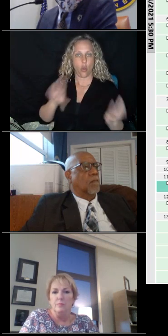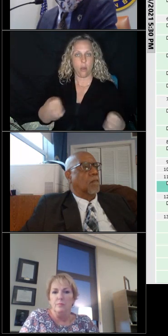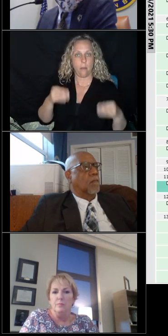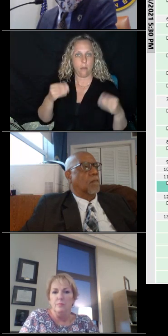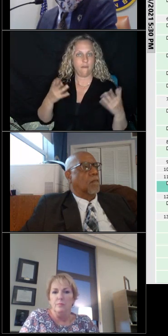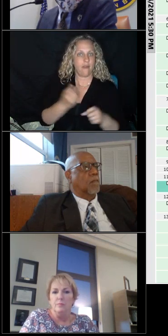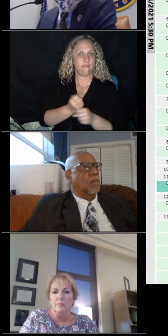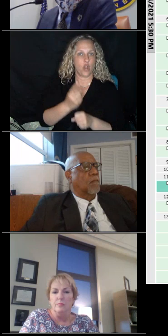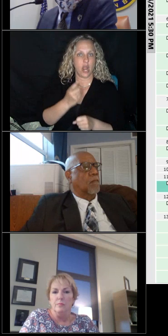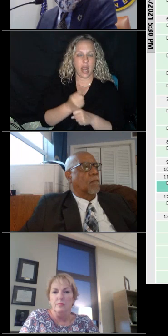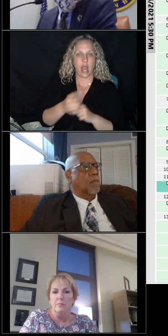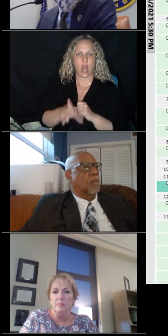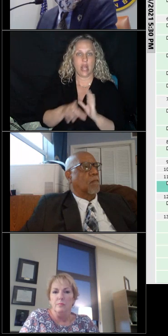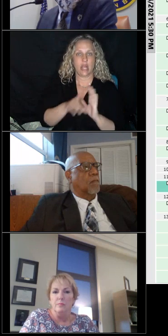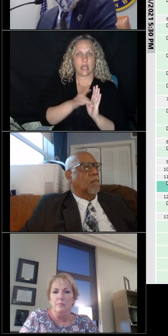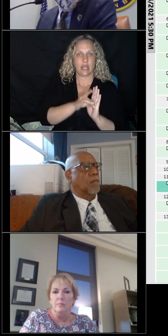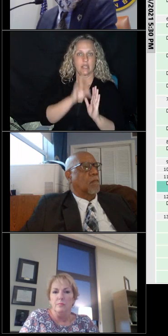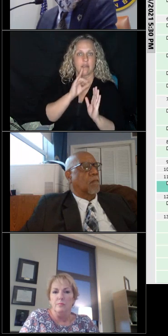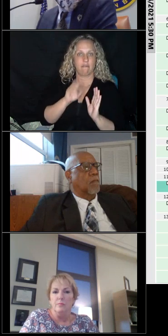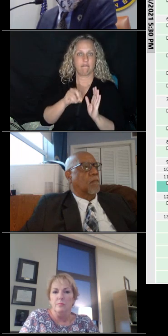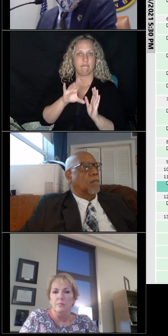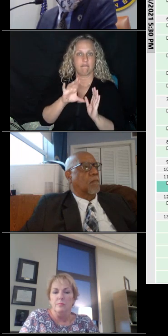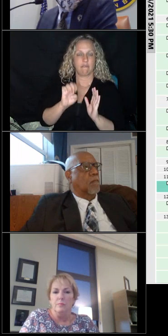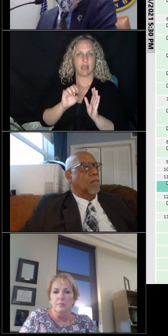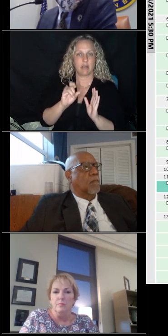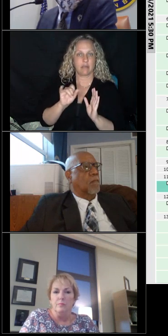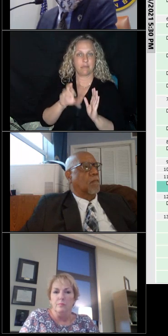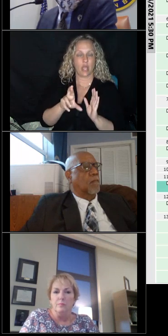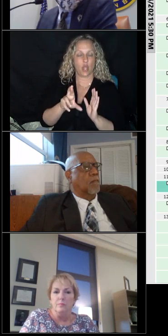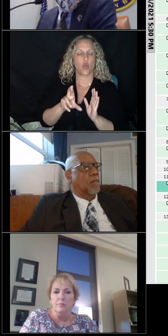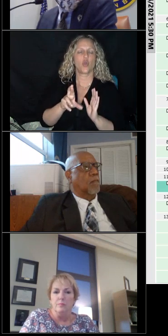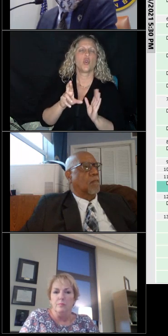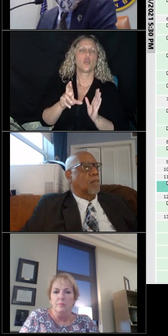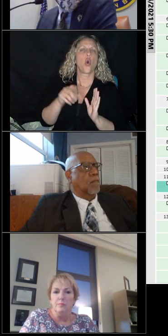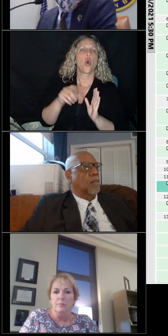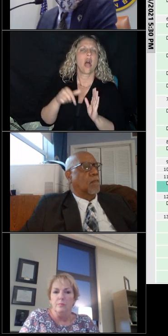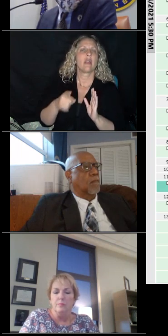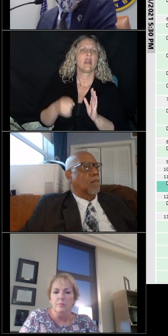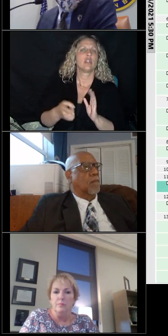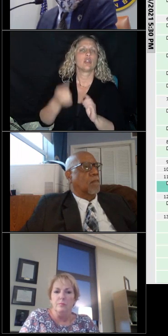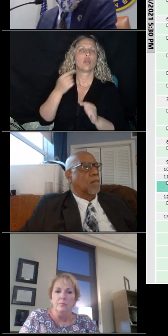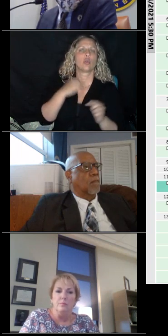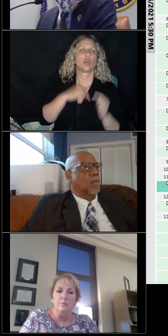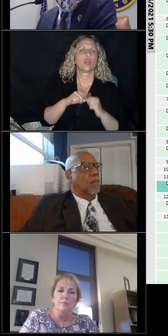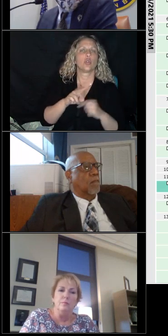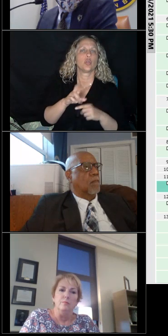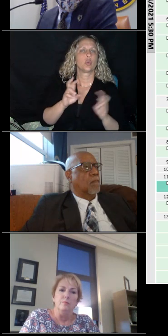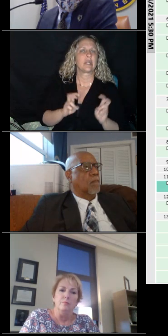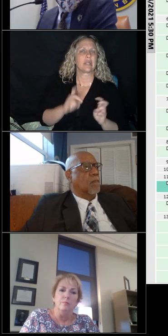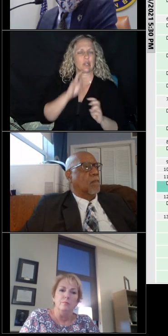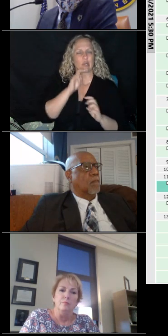annual designation of the vice mayor. So this returns to an issue. There's really no amendment to the ordinance